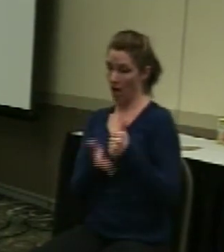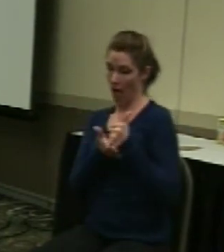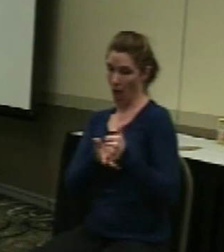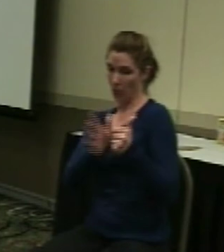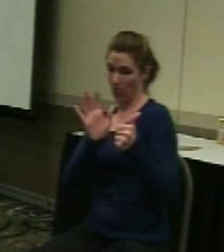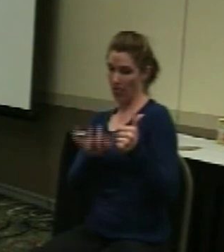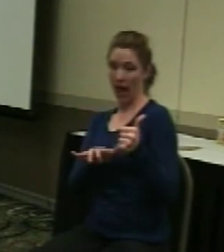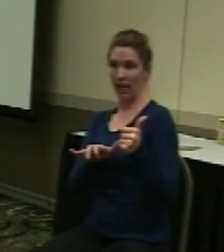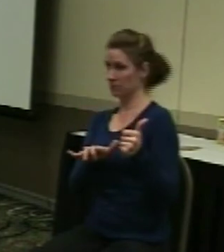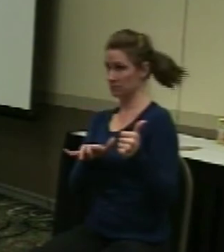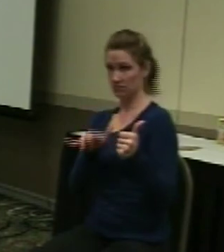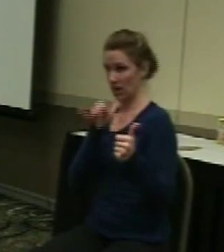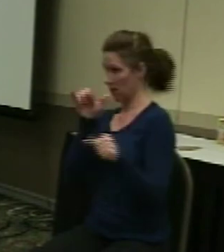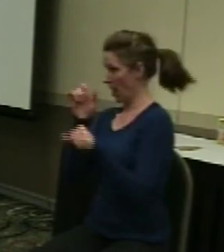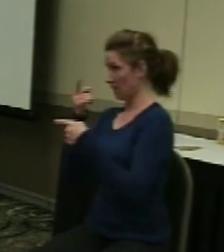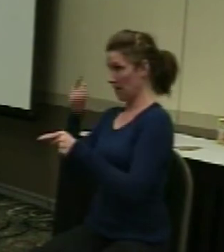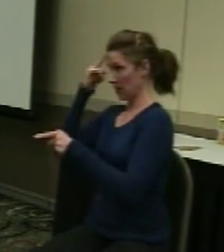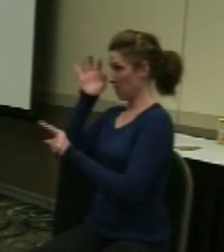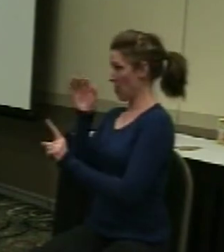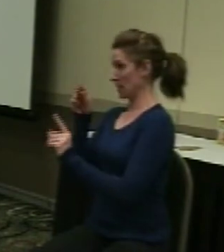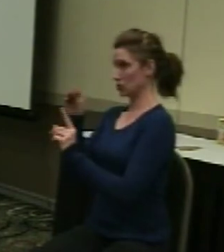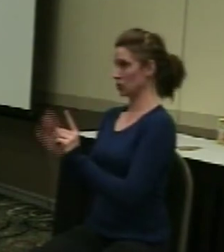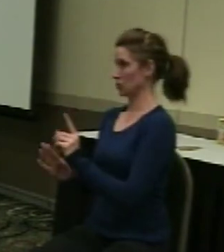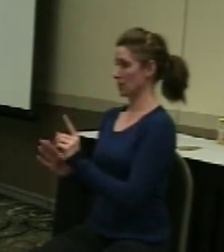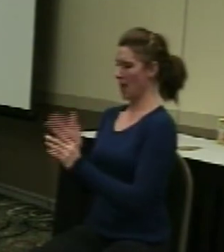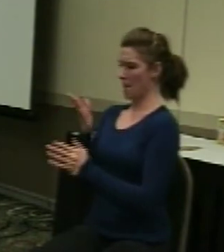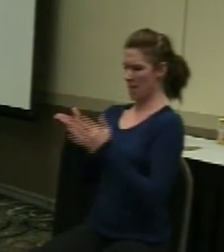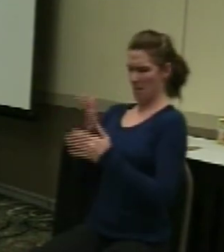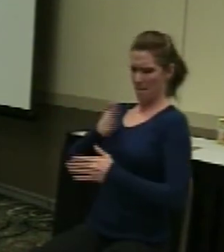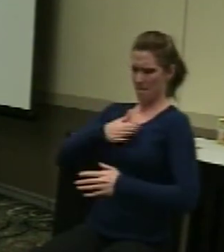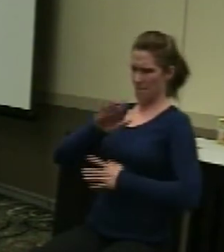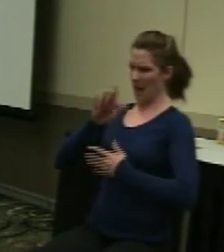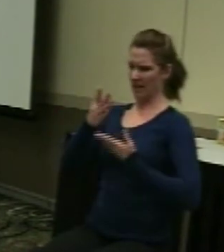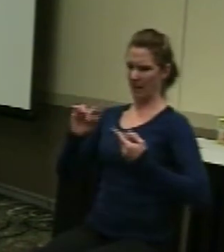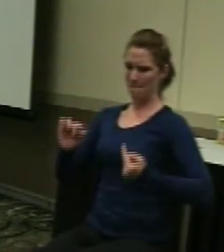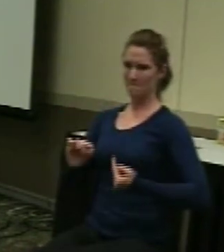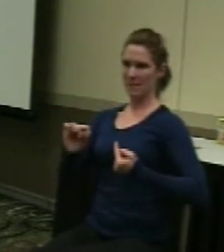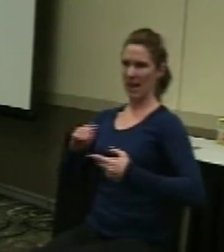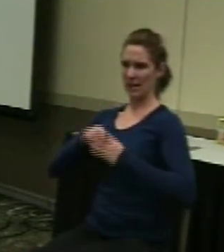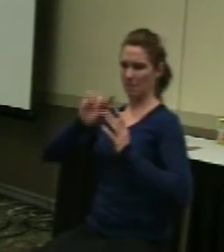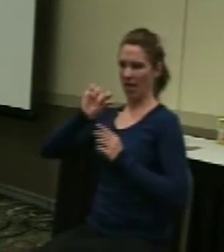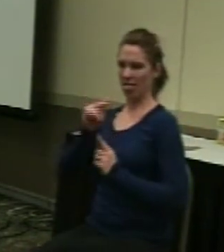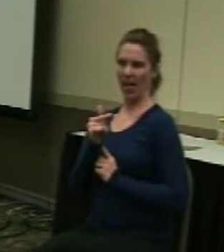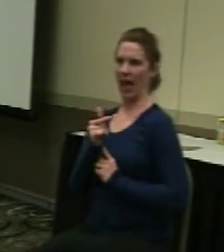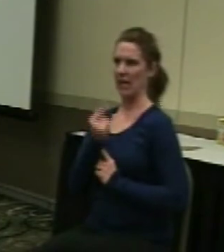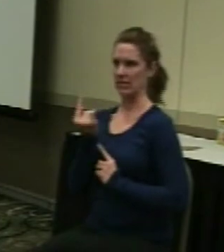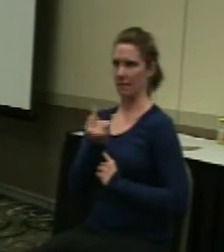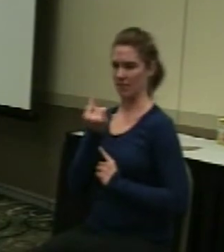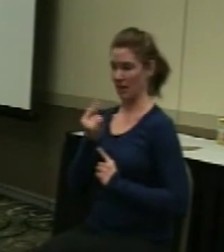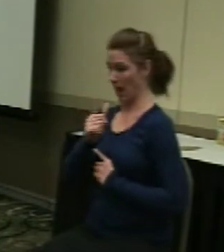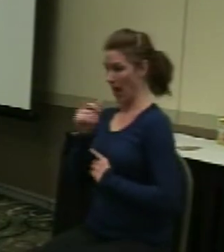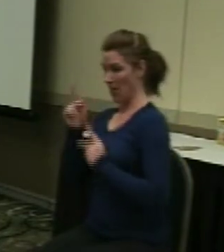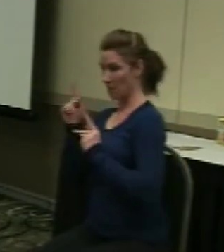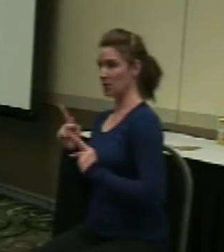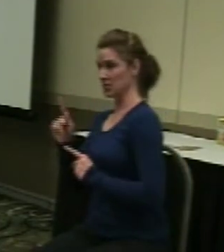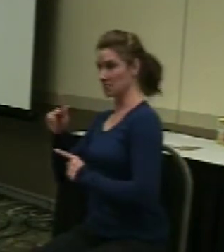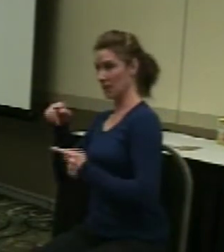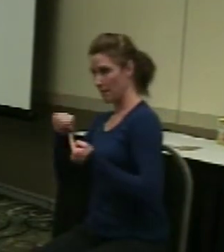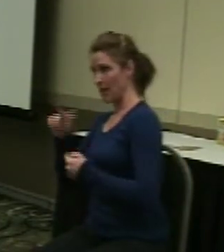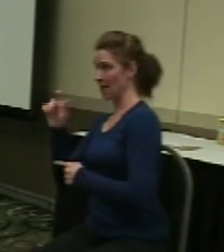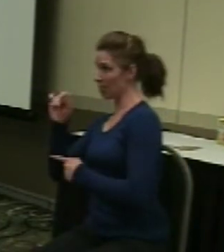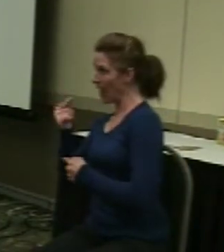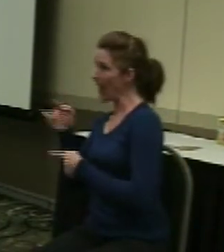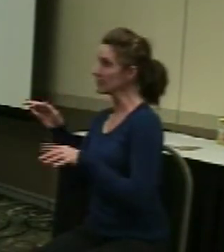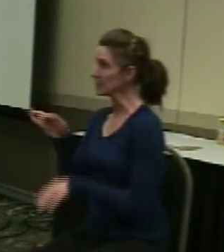do the same thing. Maybe I have a pain in some place or other, and one person may have the same pain, but if you go